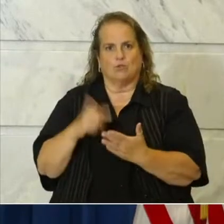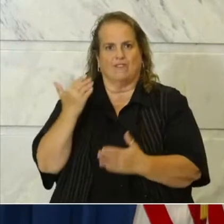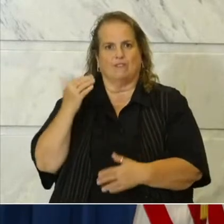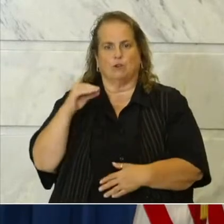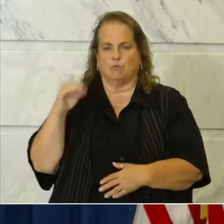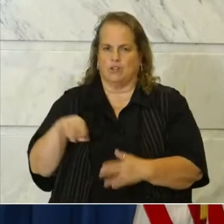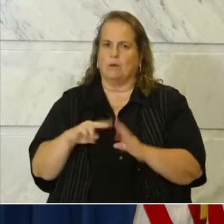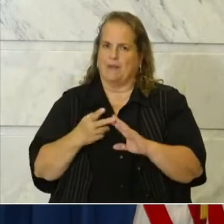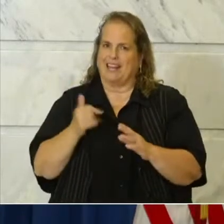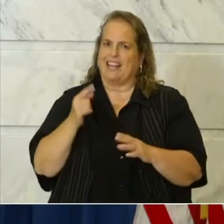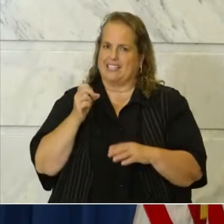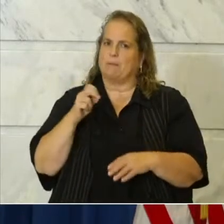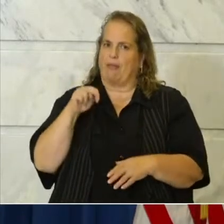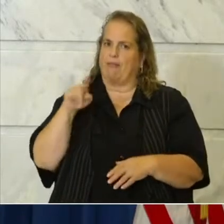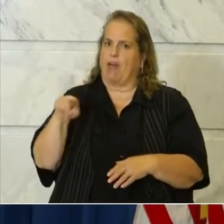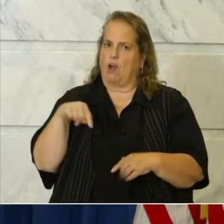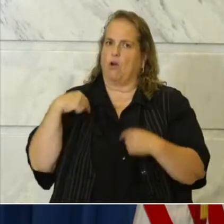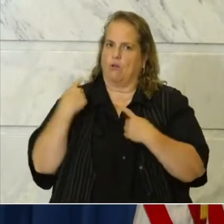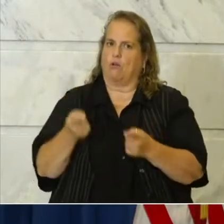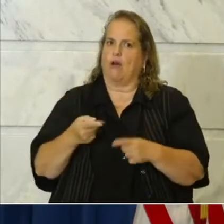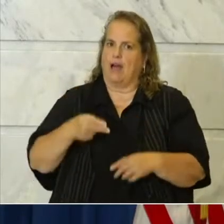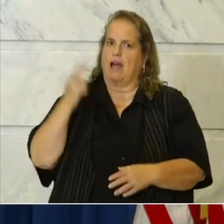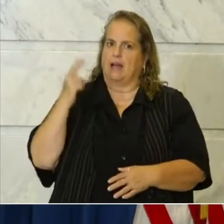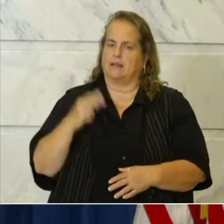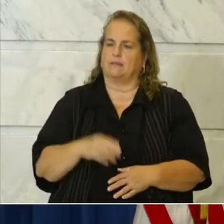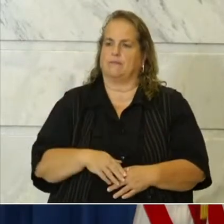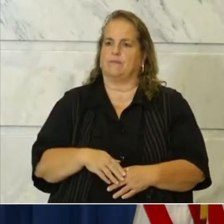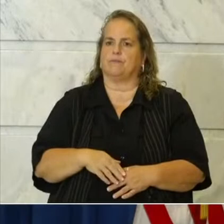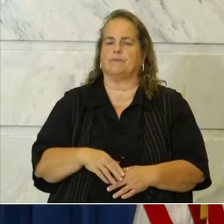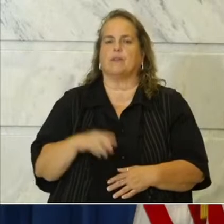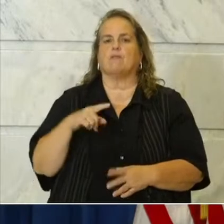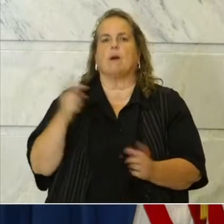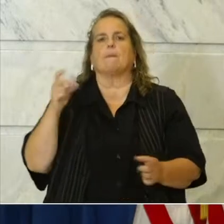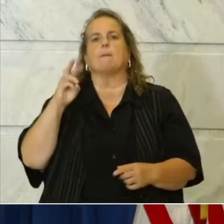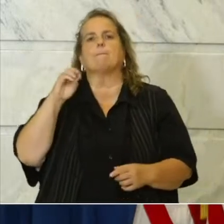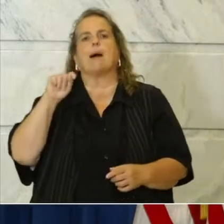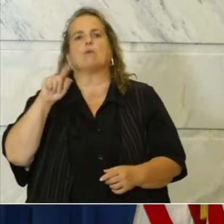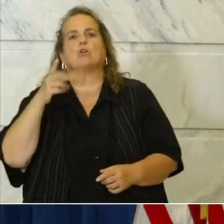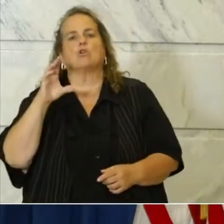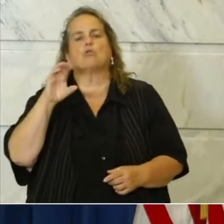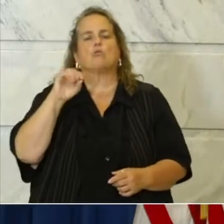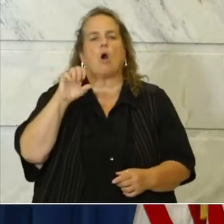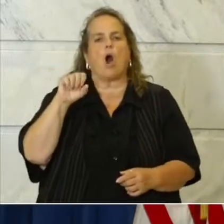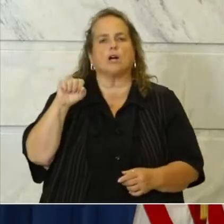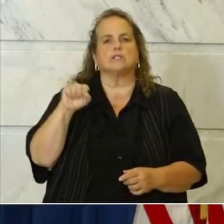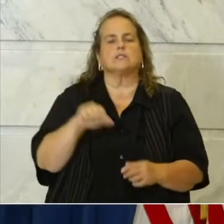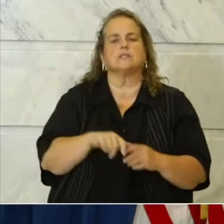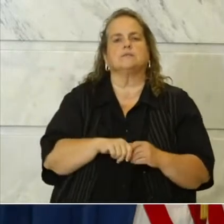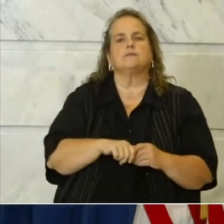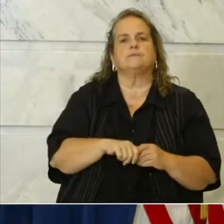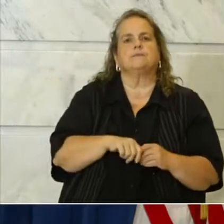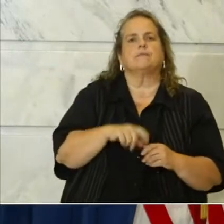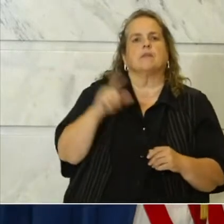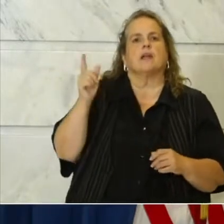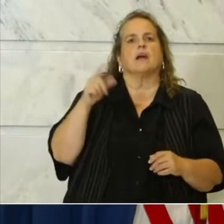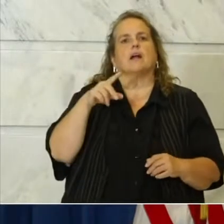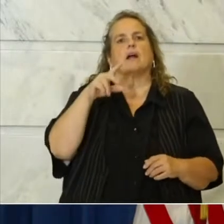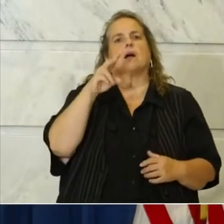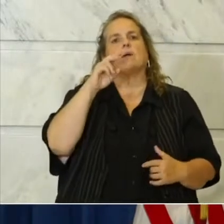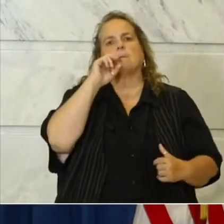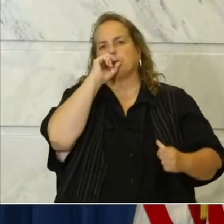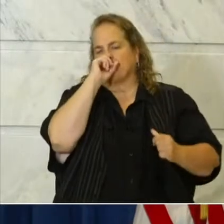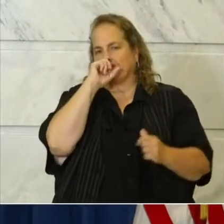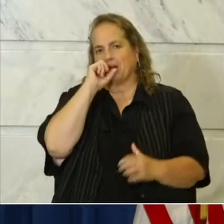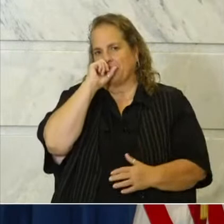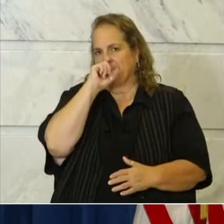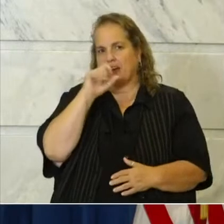for a significant period of time. All right, from Mount Cross, Speaker Osborne and Pro Tem Meade did a Facebook Live with Richard Nelson of the